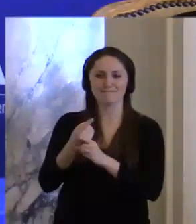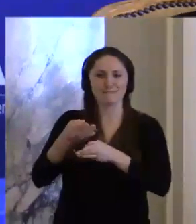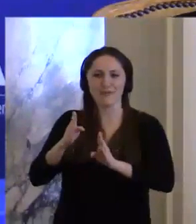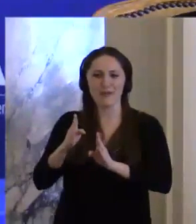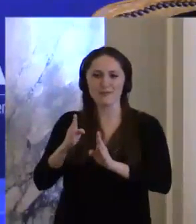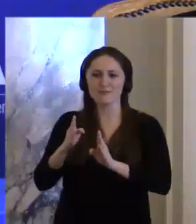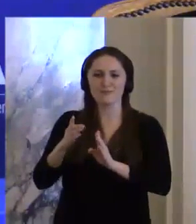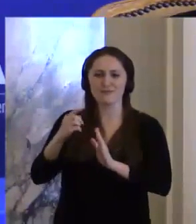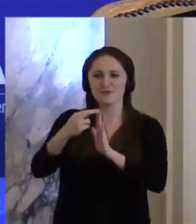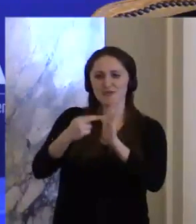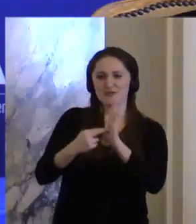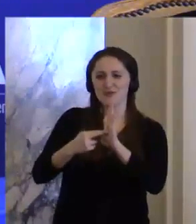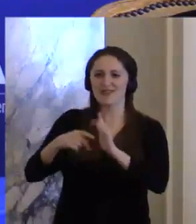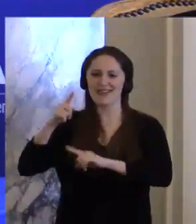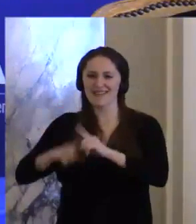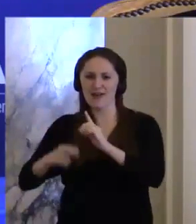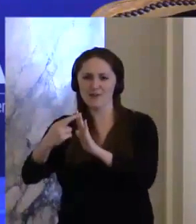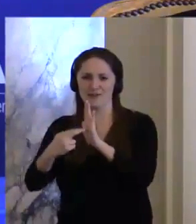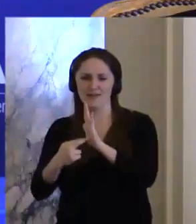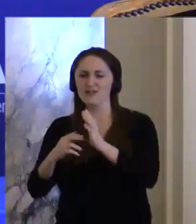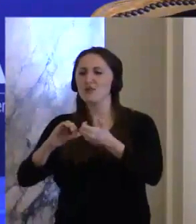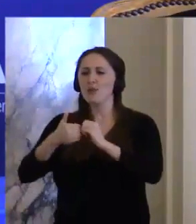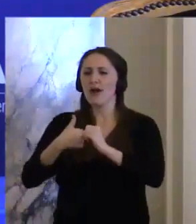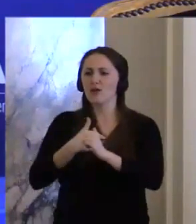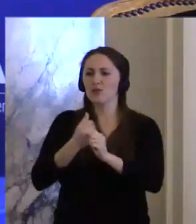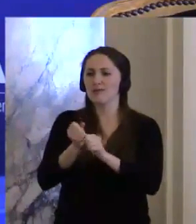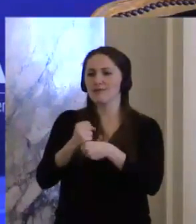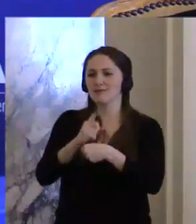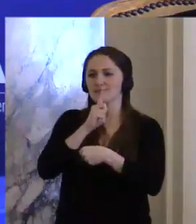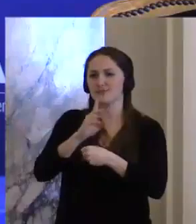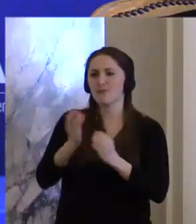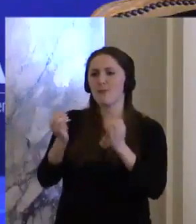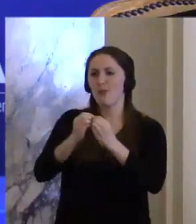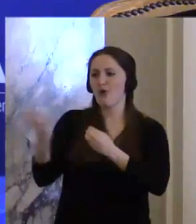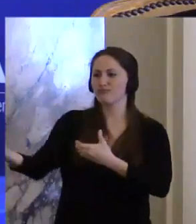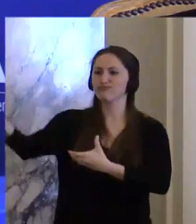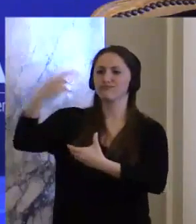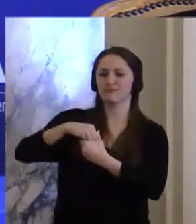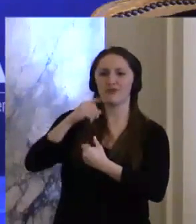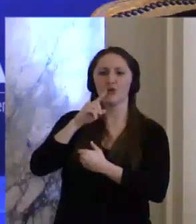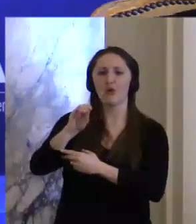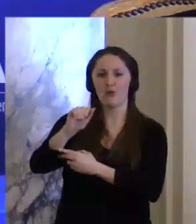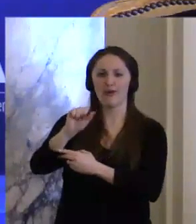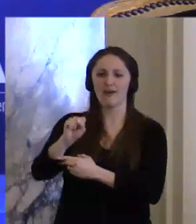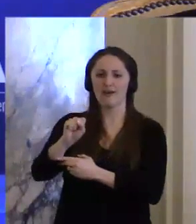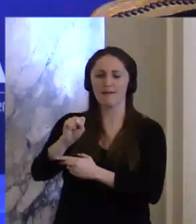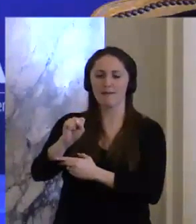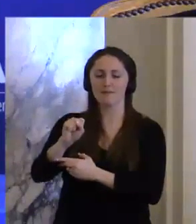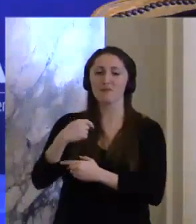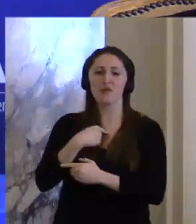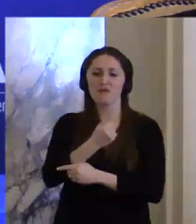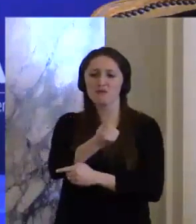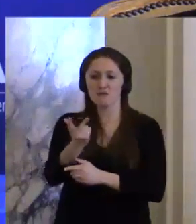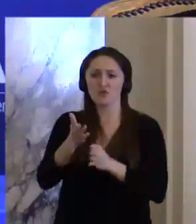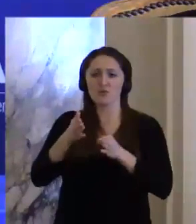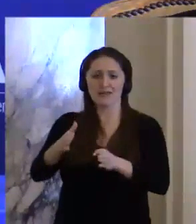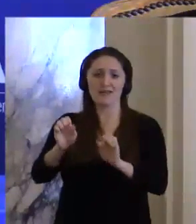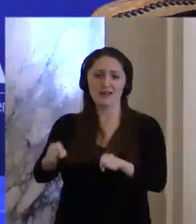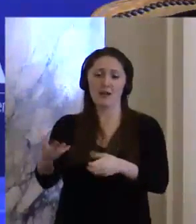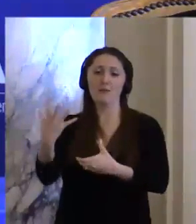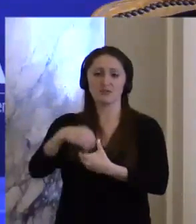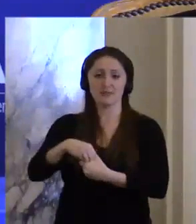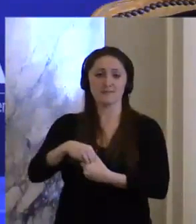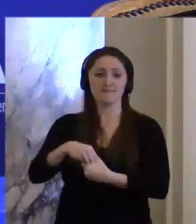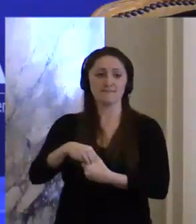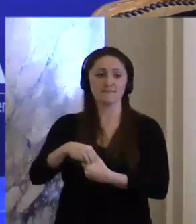you ensure that more of them are able to participate in the OAS? We have several ways in which they can